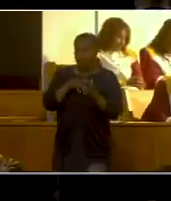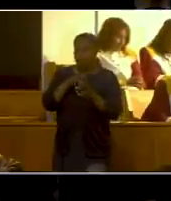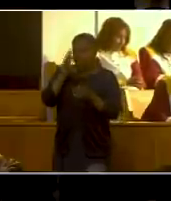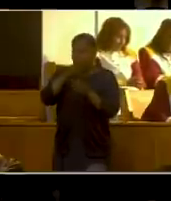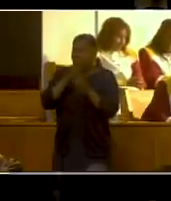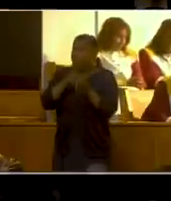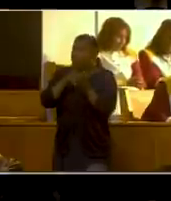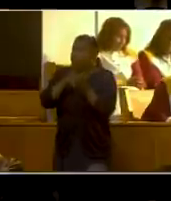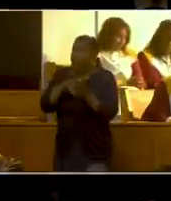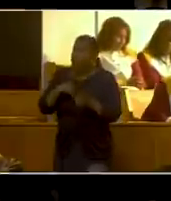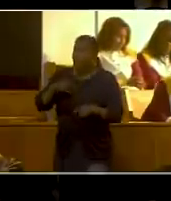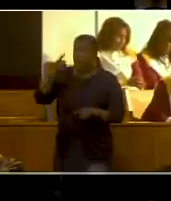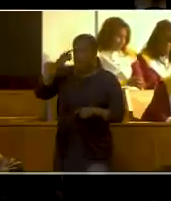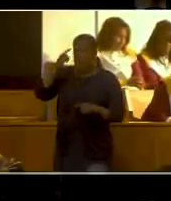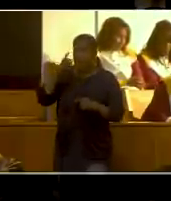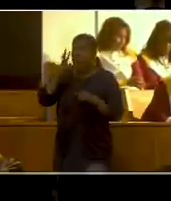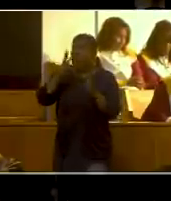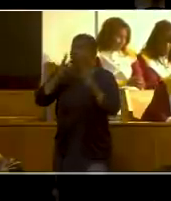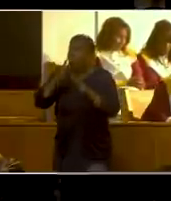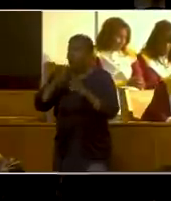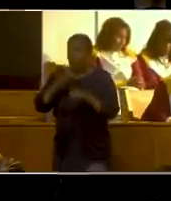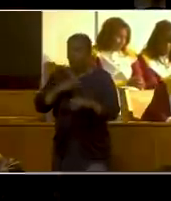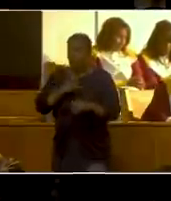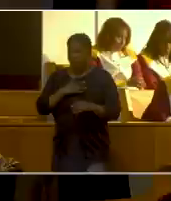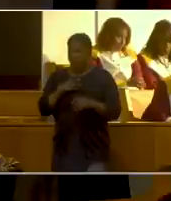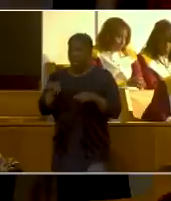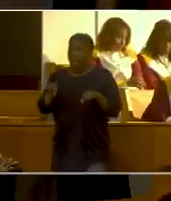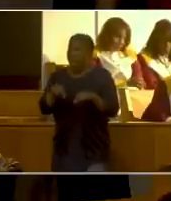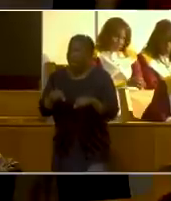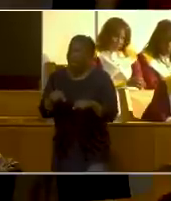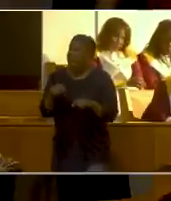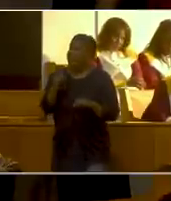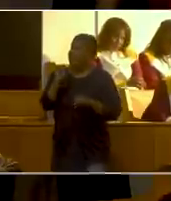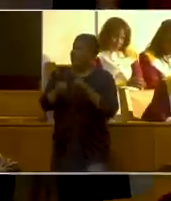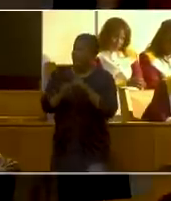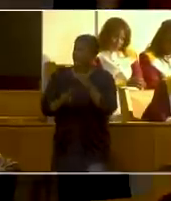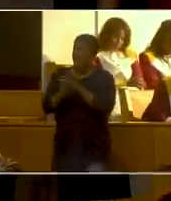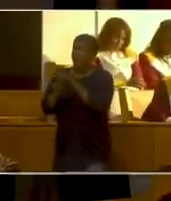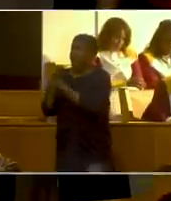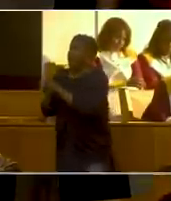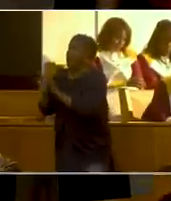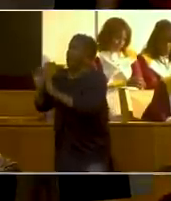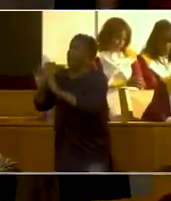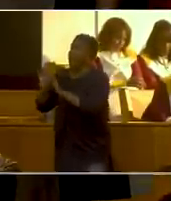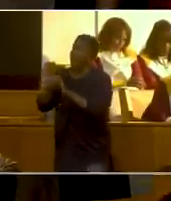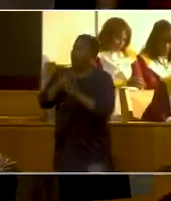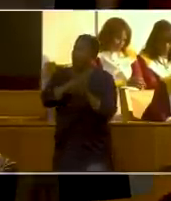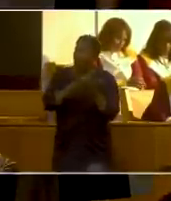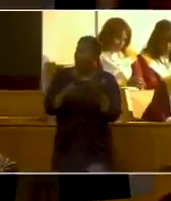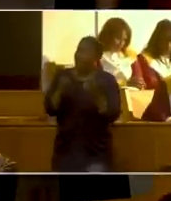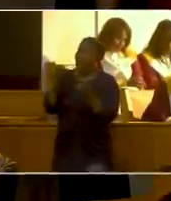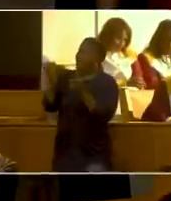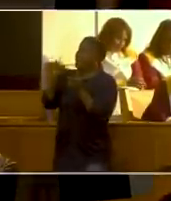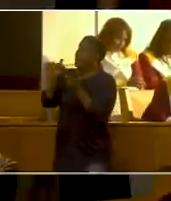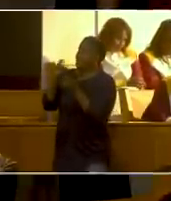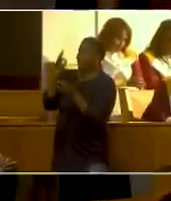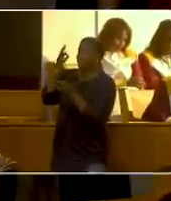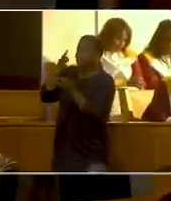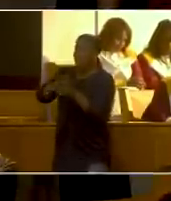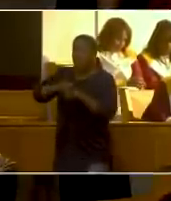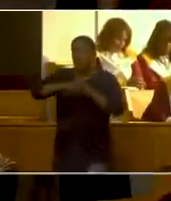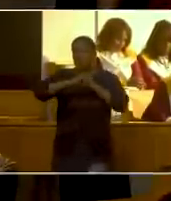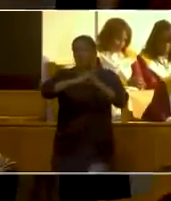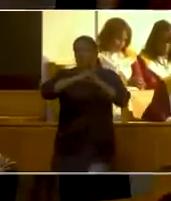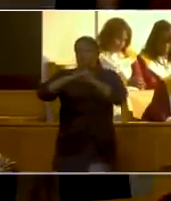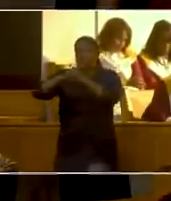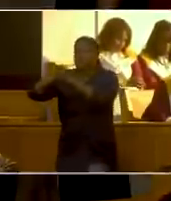my mind gets worried, where my heart is anxious, where doubt creeps in. God, give me a faith that defends against